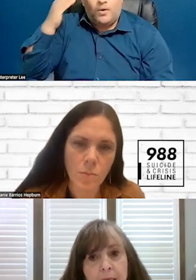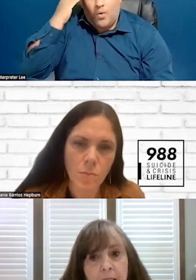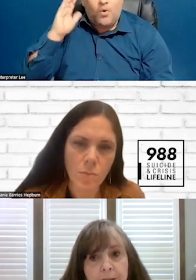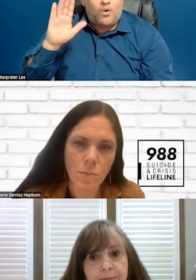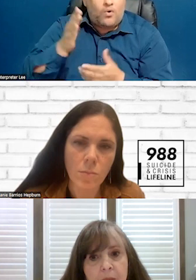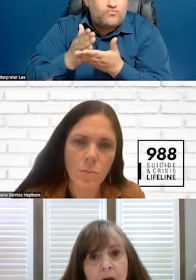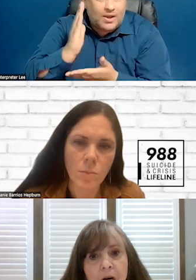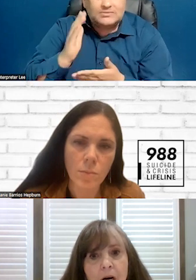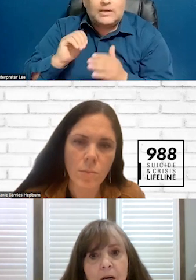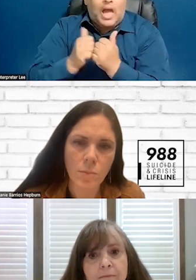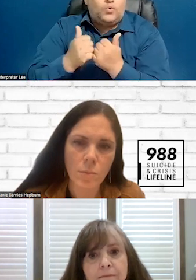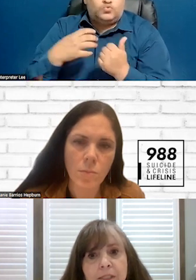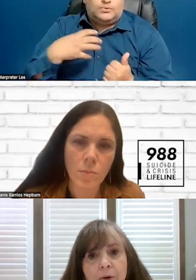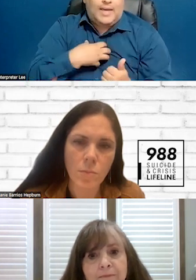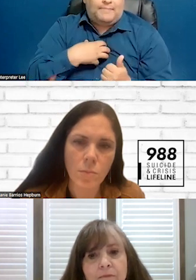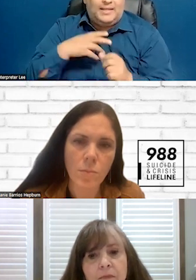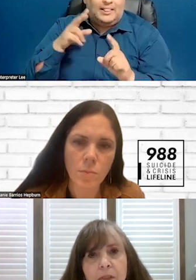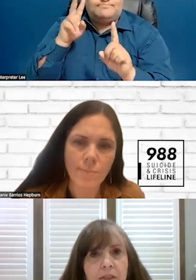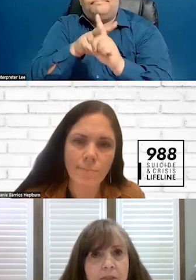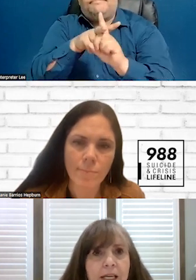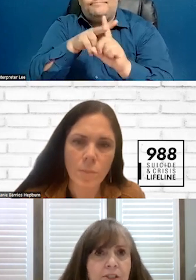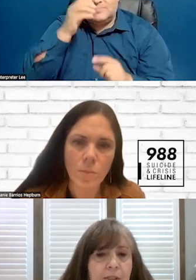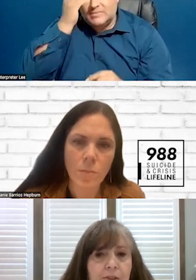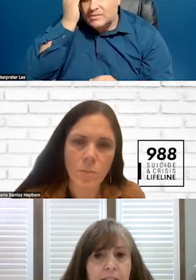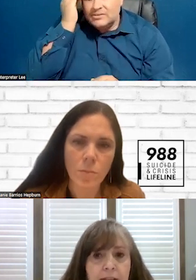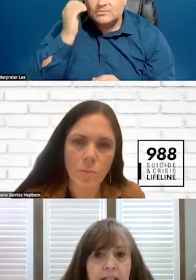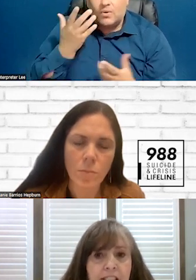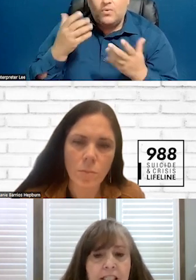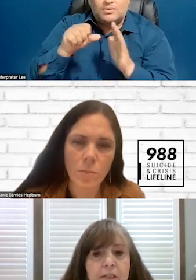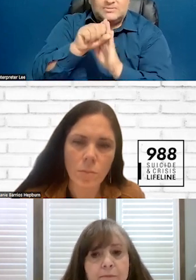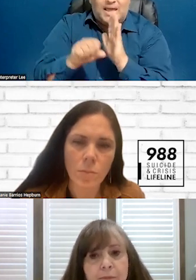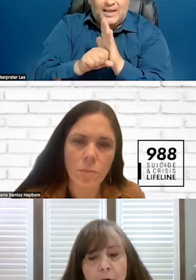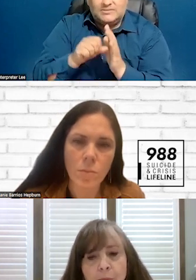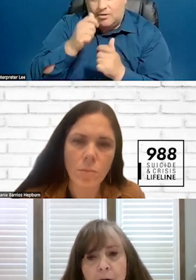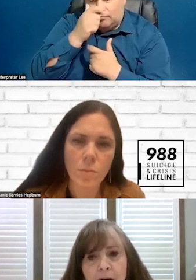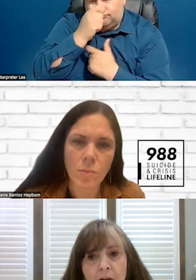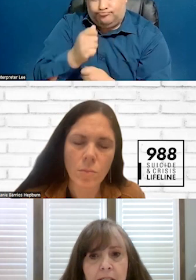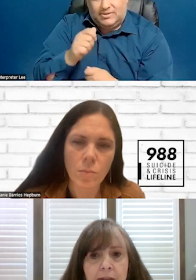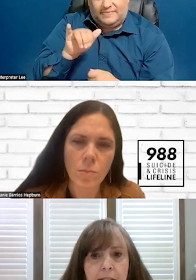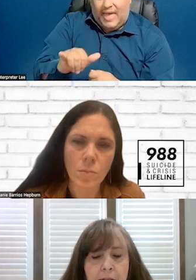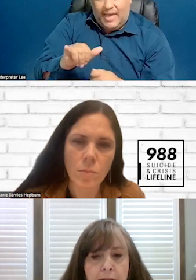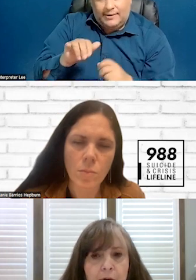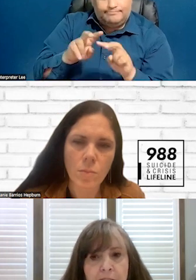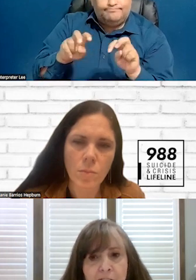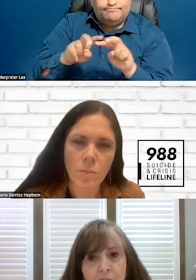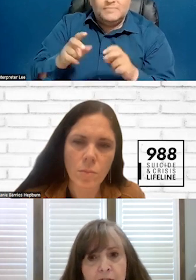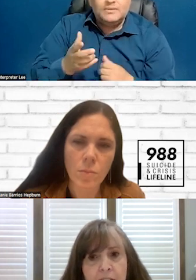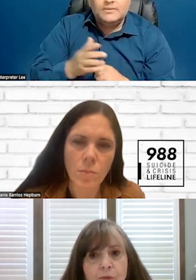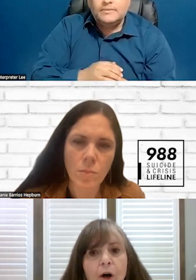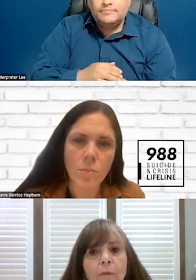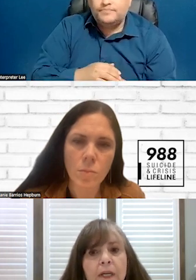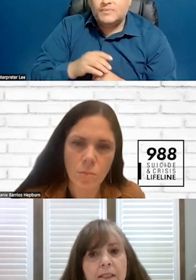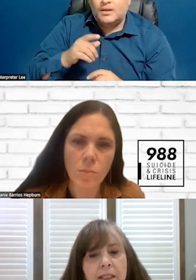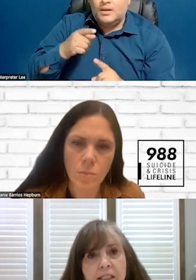to appeal it. So, states are interested in this. Again, primarily in the crisis